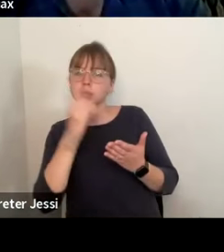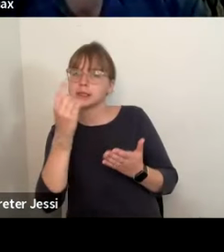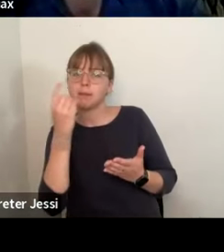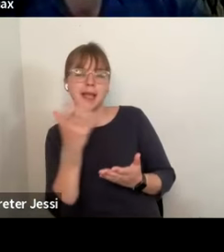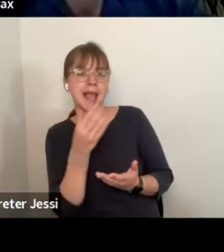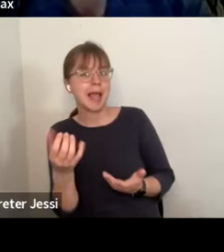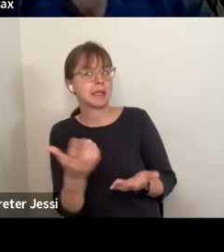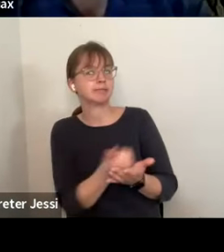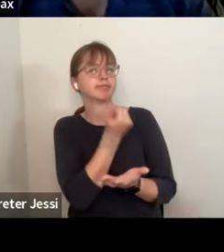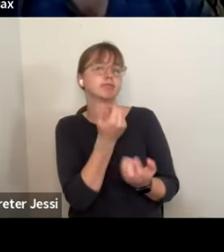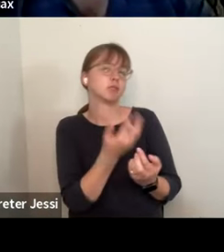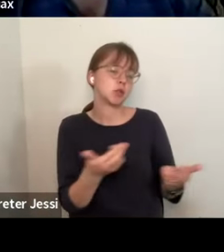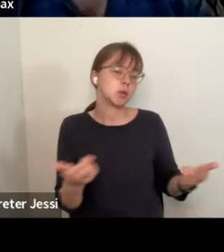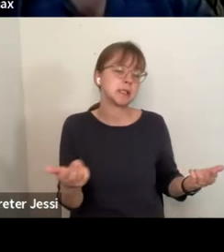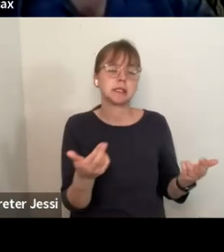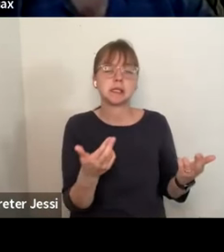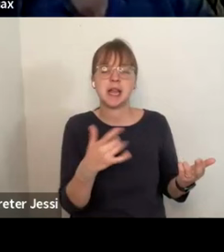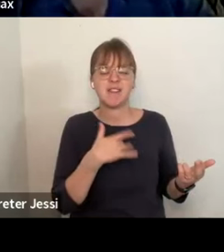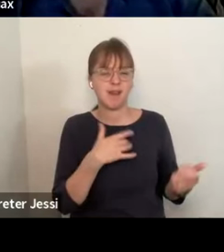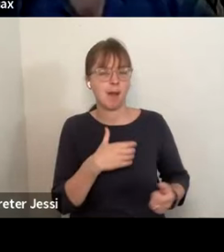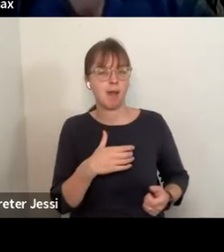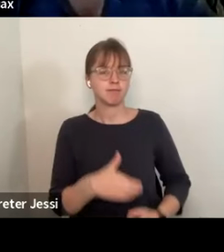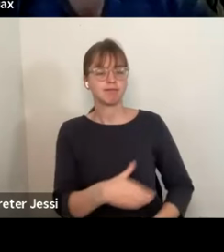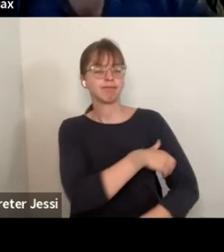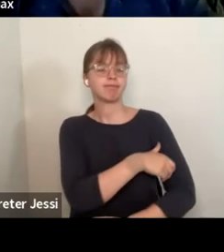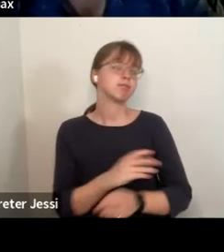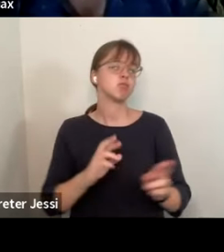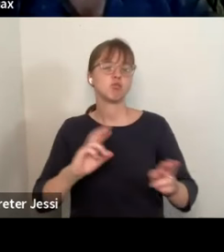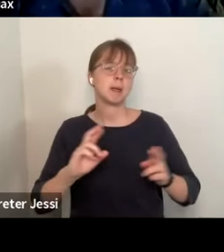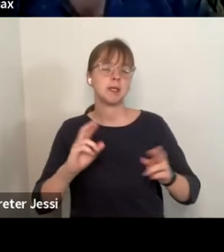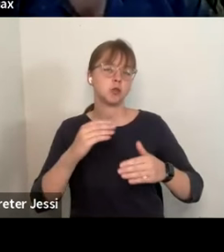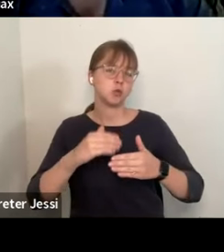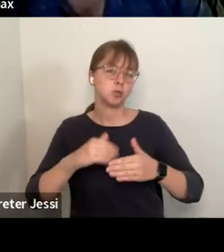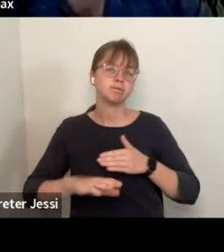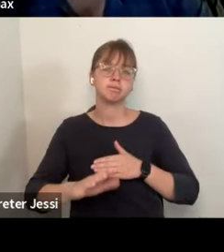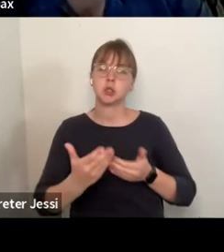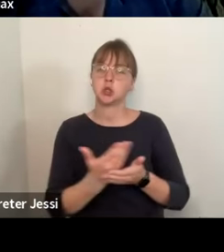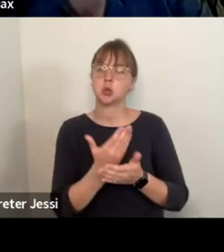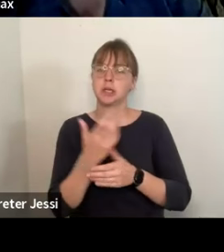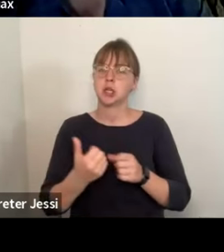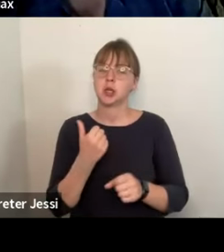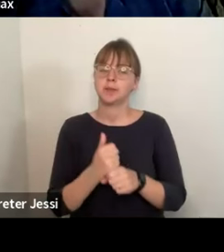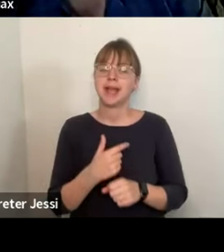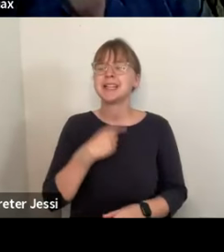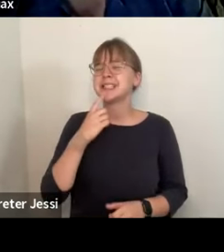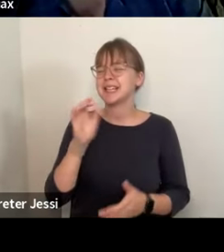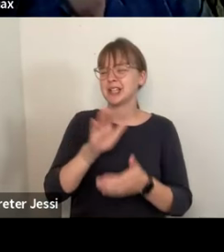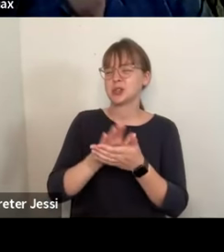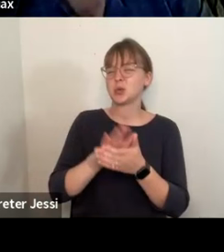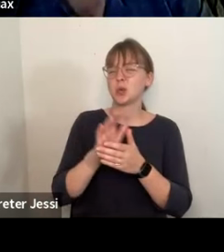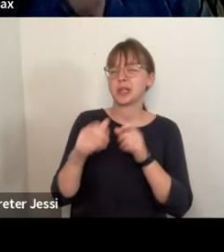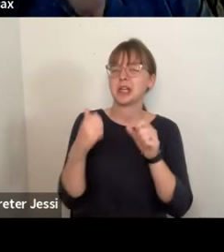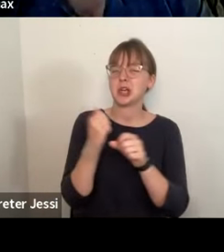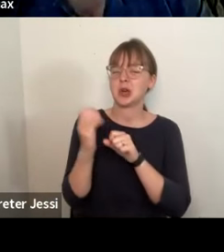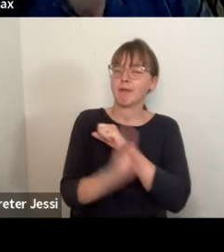resources, that you feel empowered going, going back into this new school year. And I keep saying going back to the school year, but I just want to make